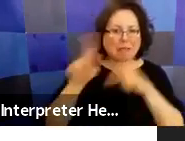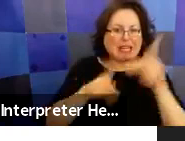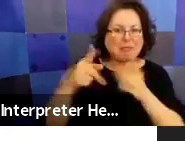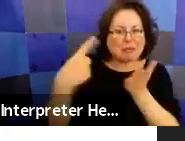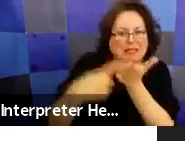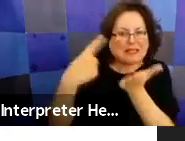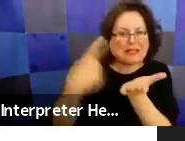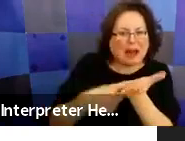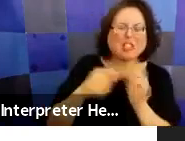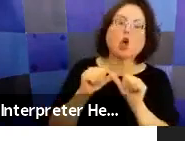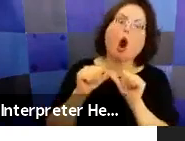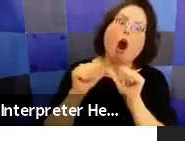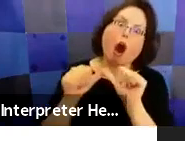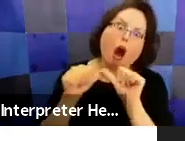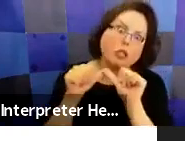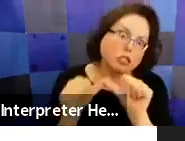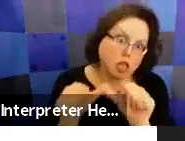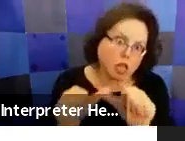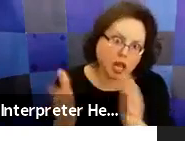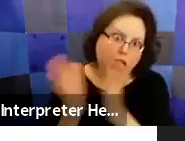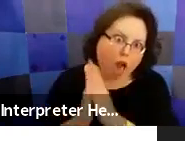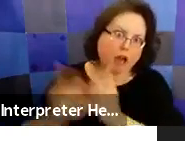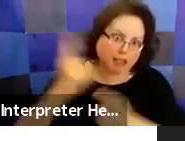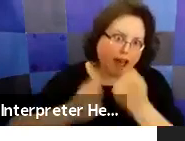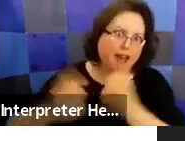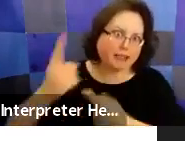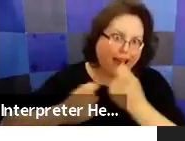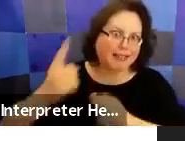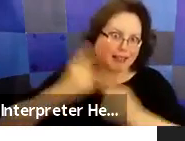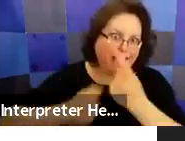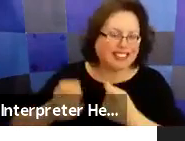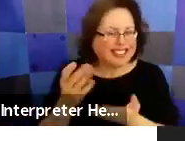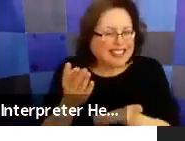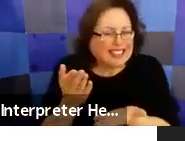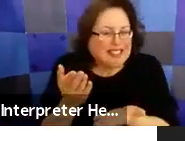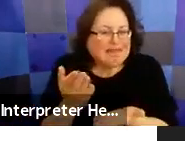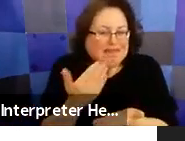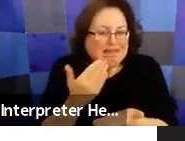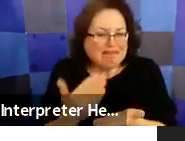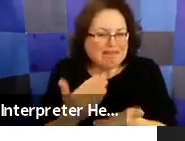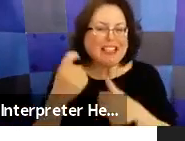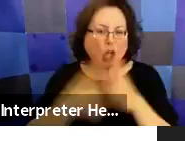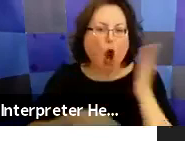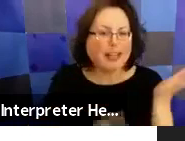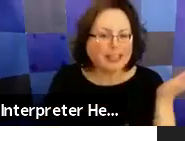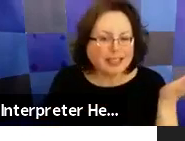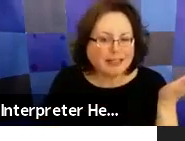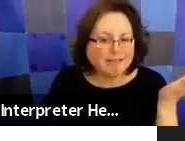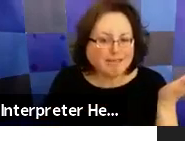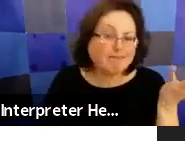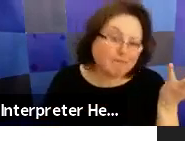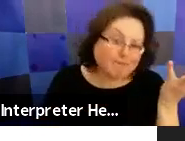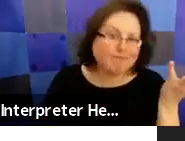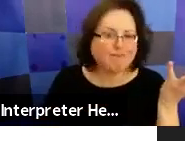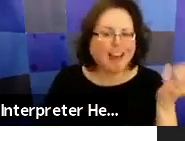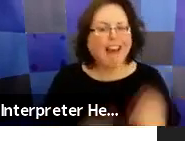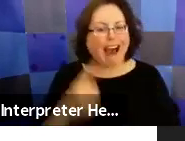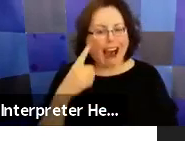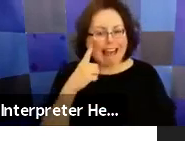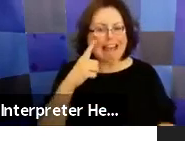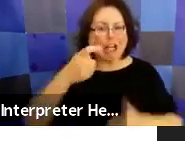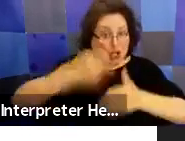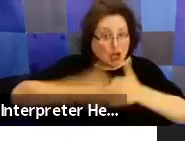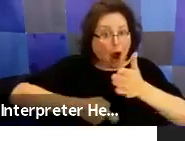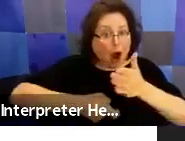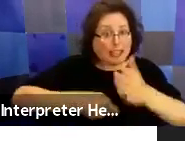about constantly or ask about constantly, and rightfully so, is the cost, right? Because I think that's one of the